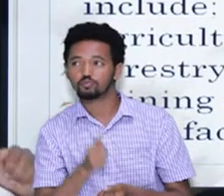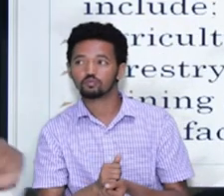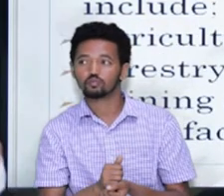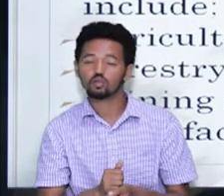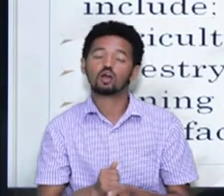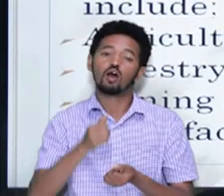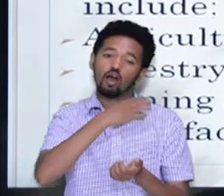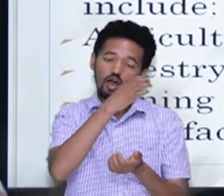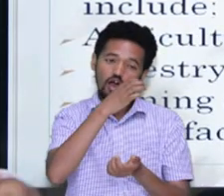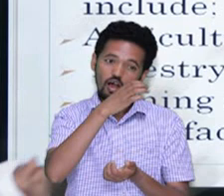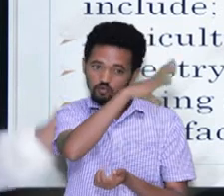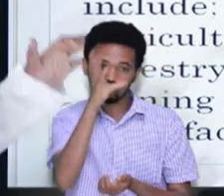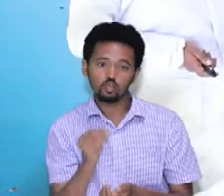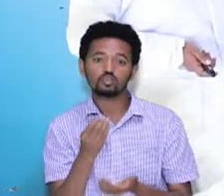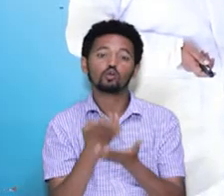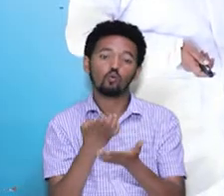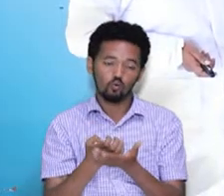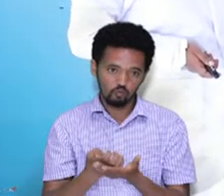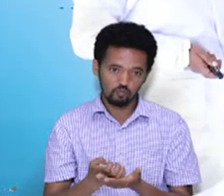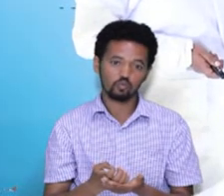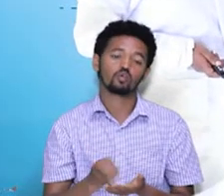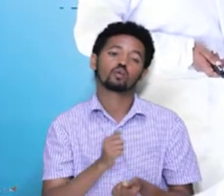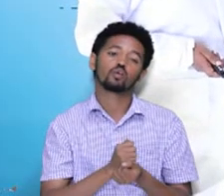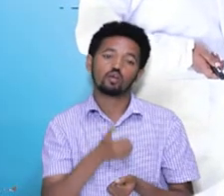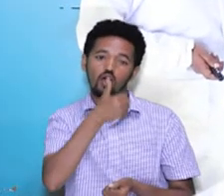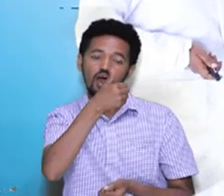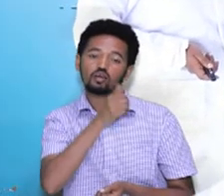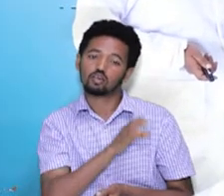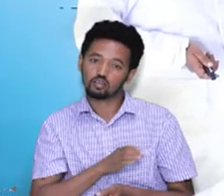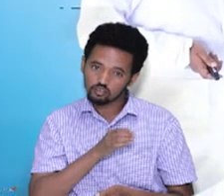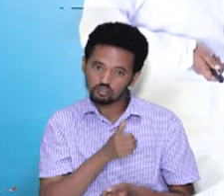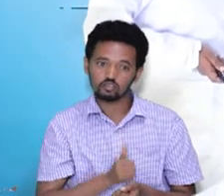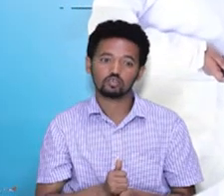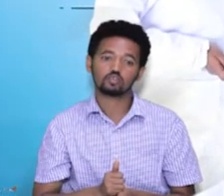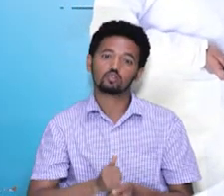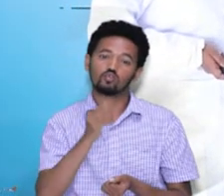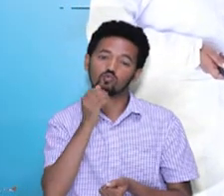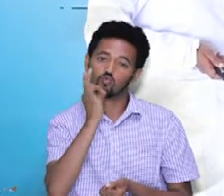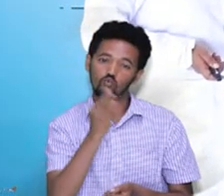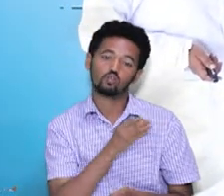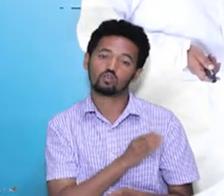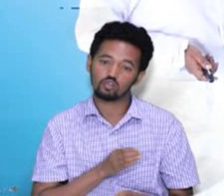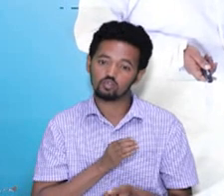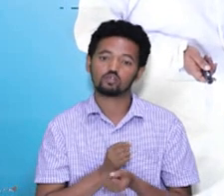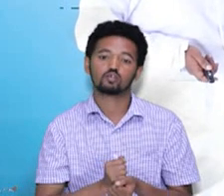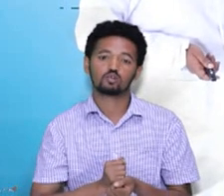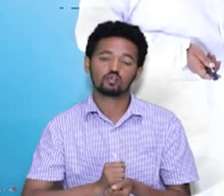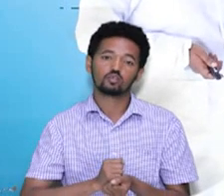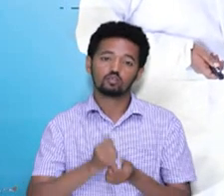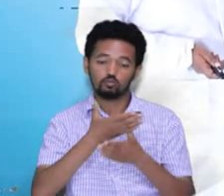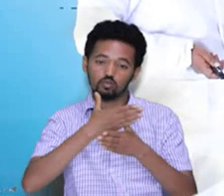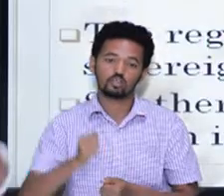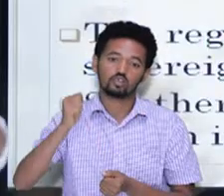Africa's economy include agriculture, forestry, mining, and